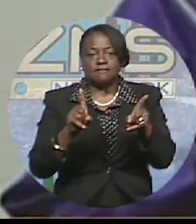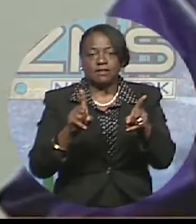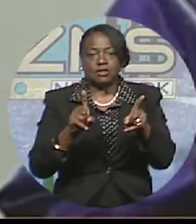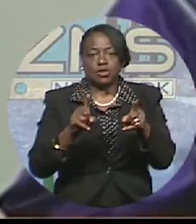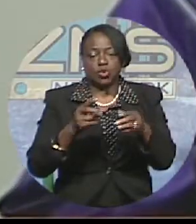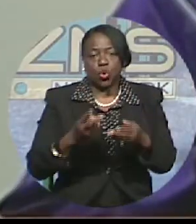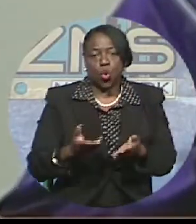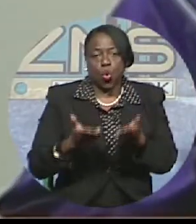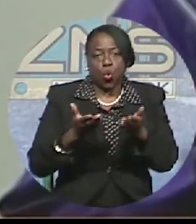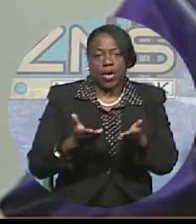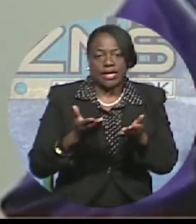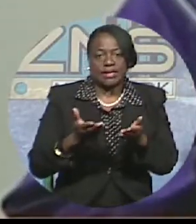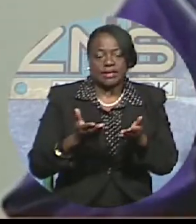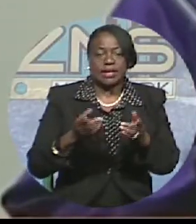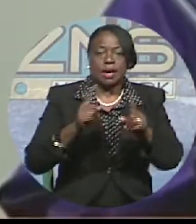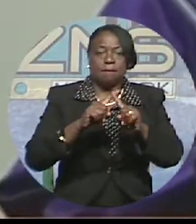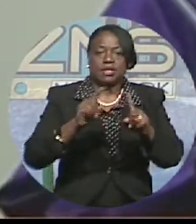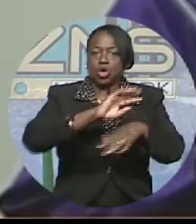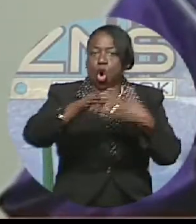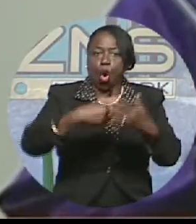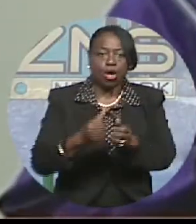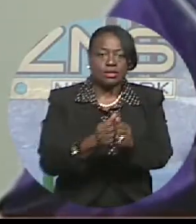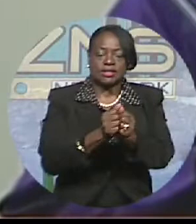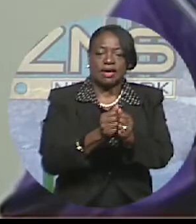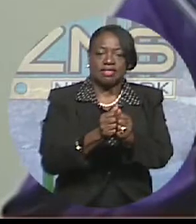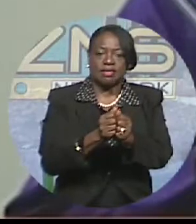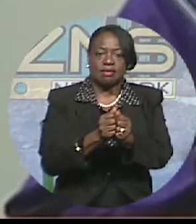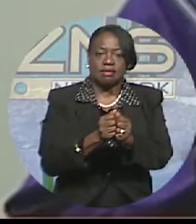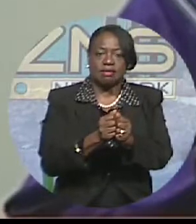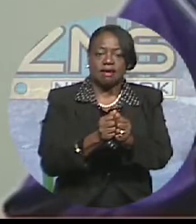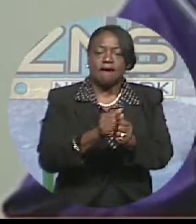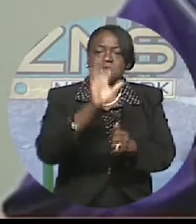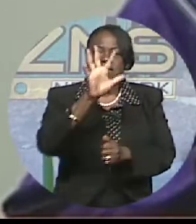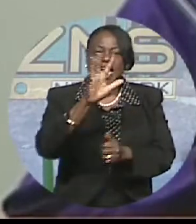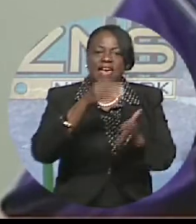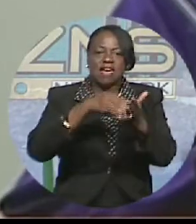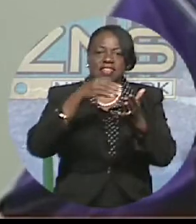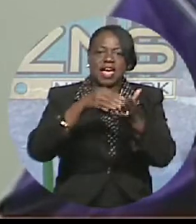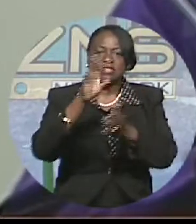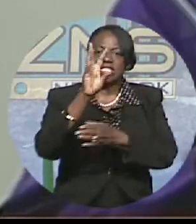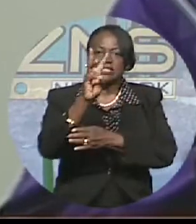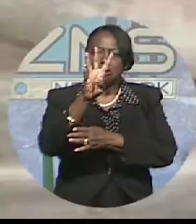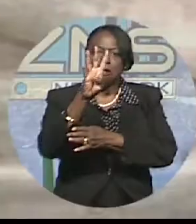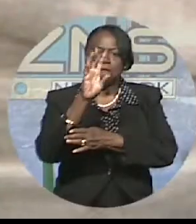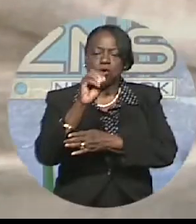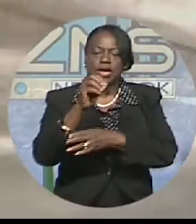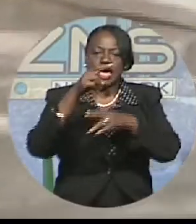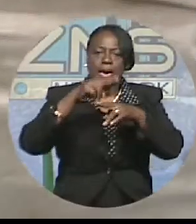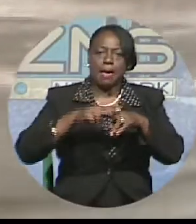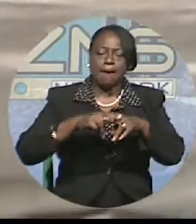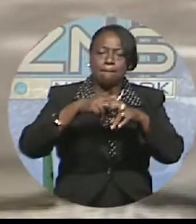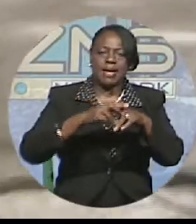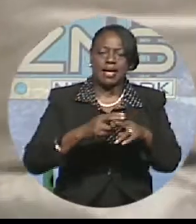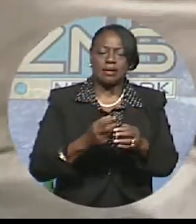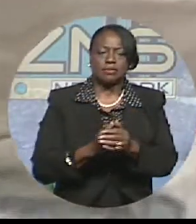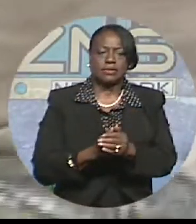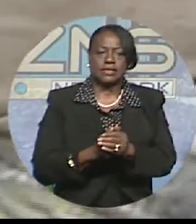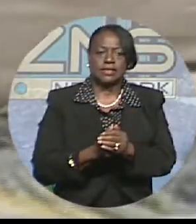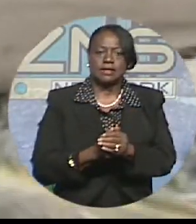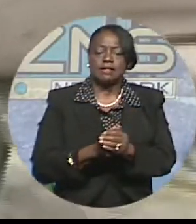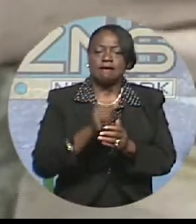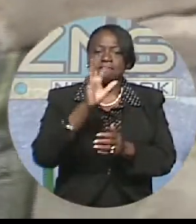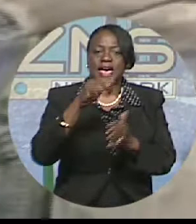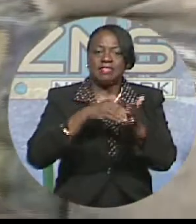Of various weight, but the total combined weight of the discovery was 5,640 pounds. The top cop says the